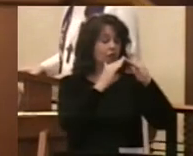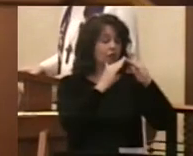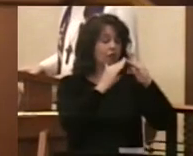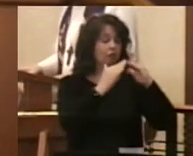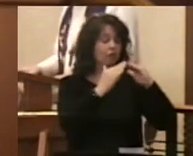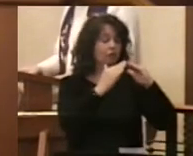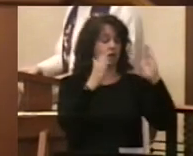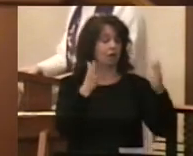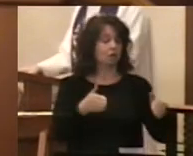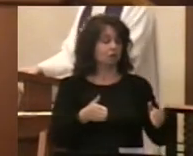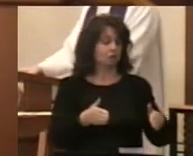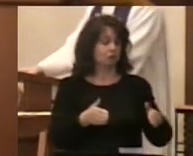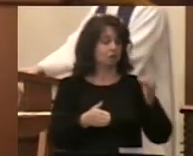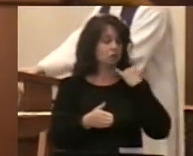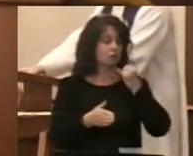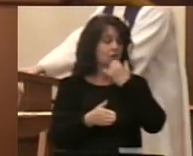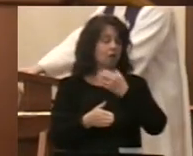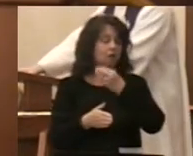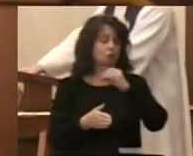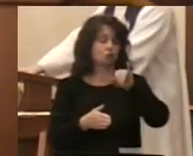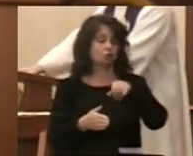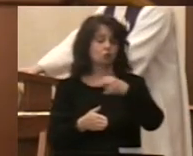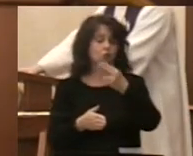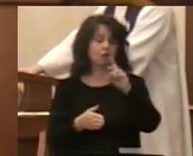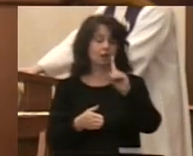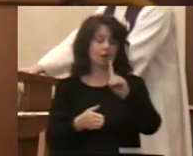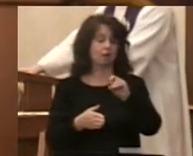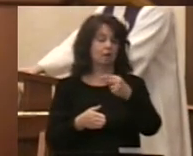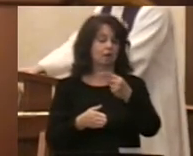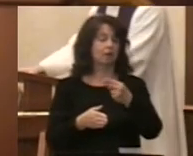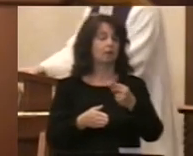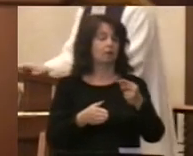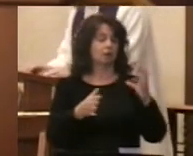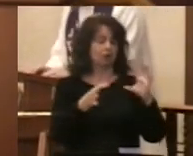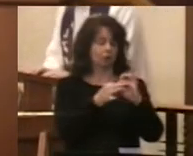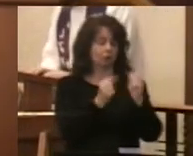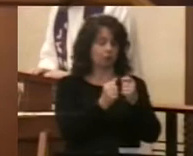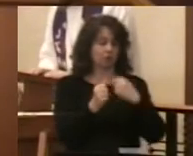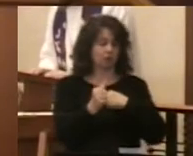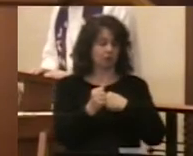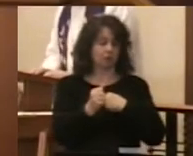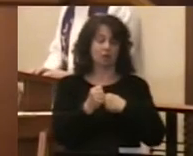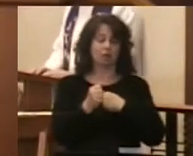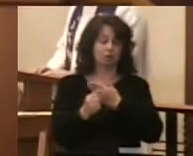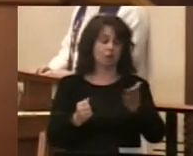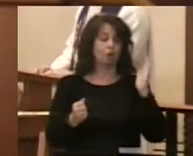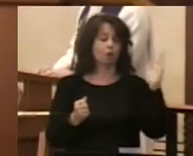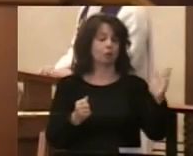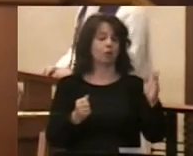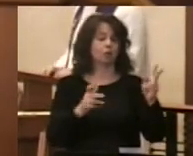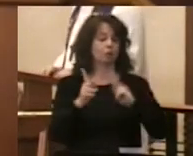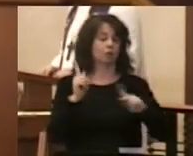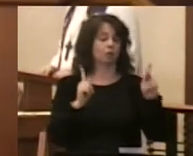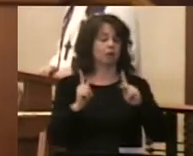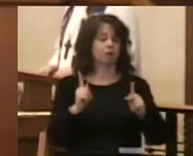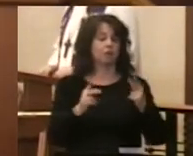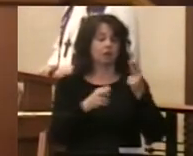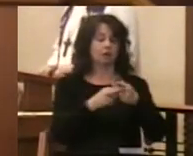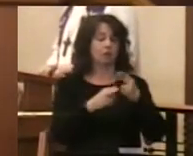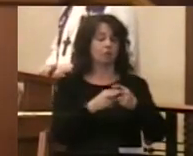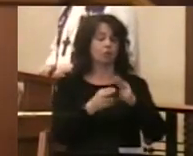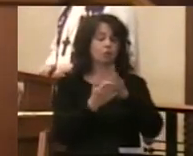house of Judah cling to me, declares the Lord, that they might be for me a people, a name, a praise, and a